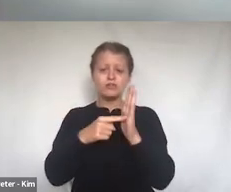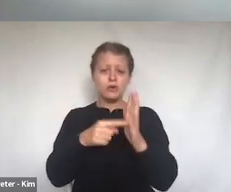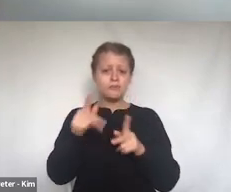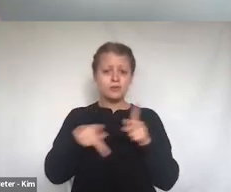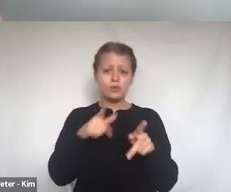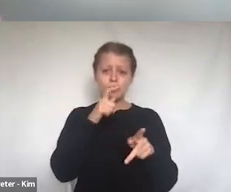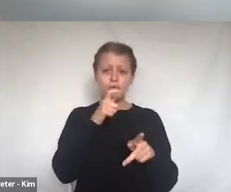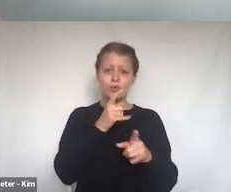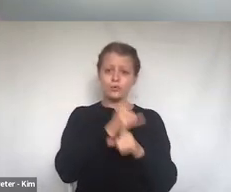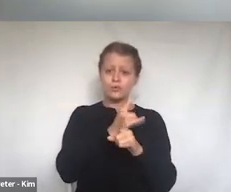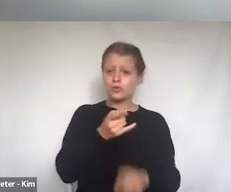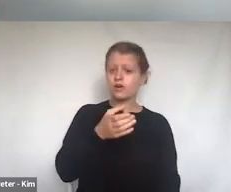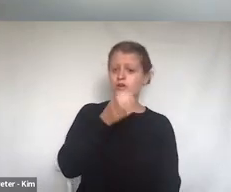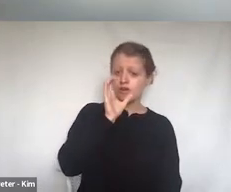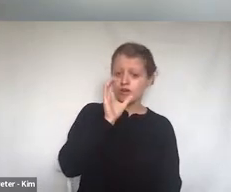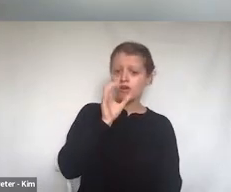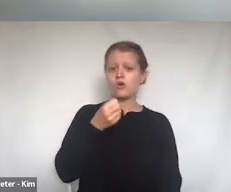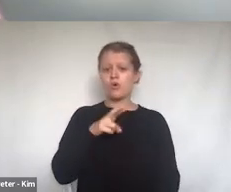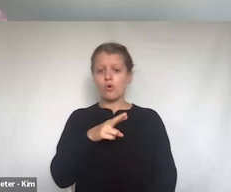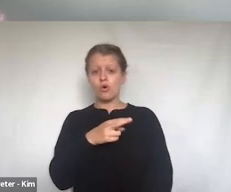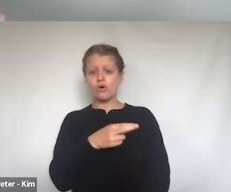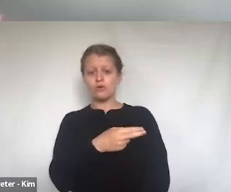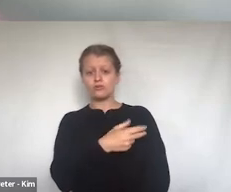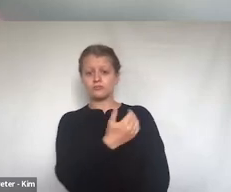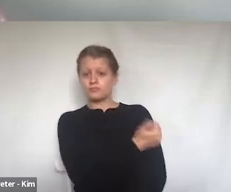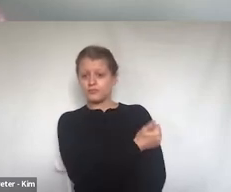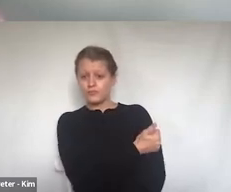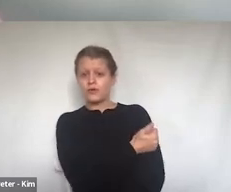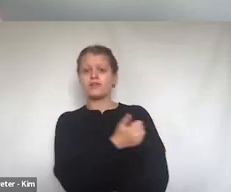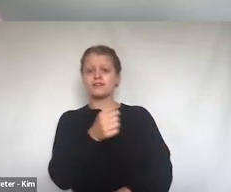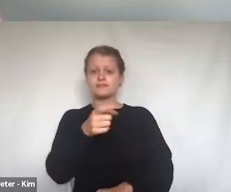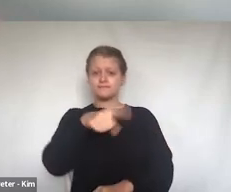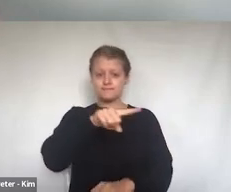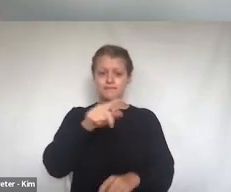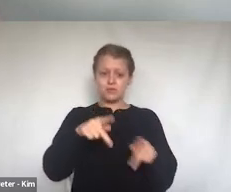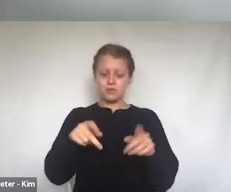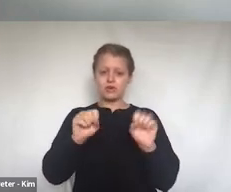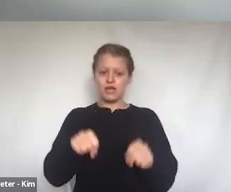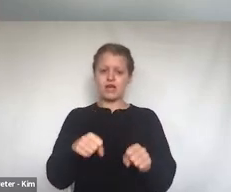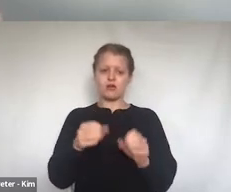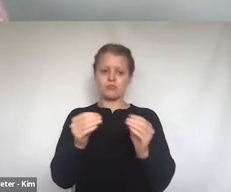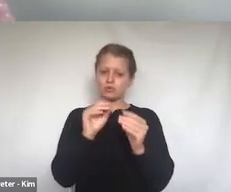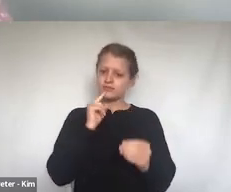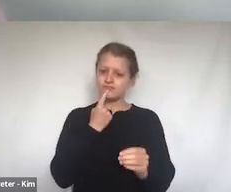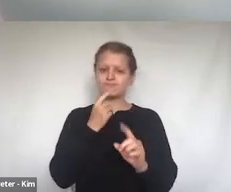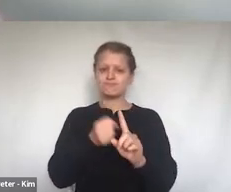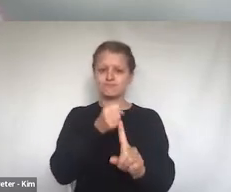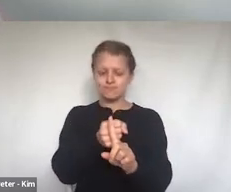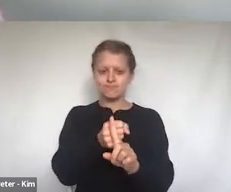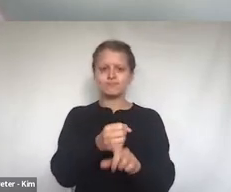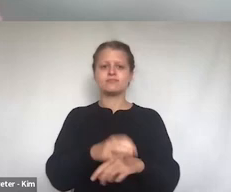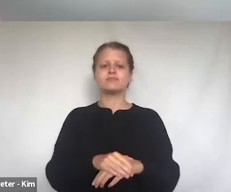includes alcohol, placing us both at higher medical risk, making it harder for the body to cool off, maybe harder for us to detect if